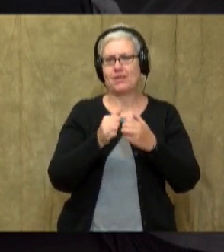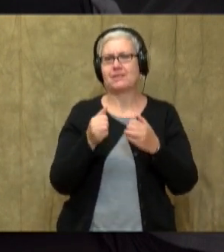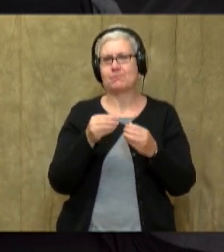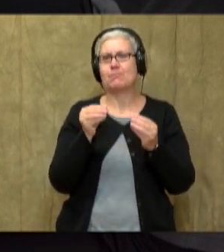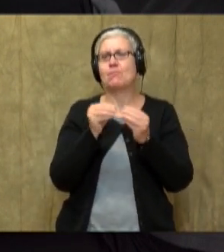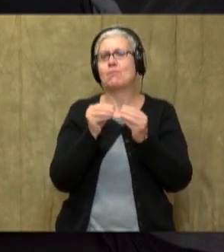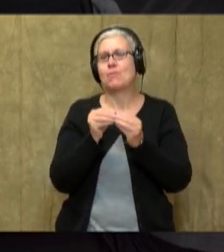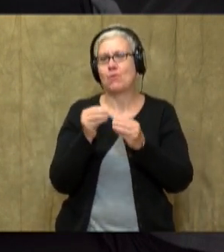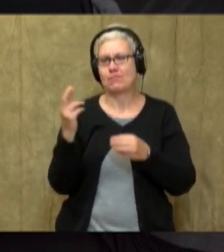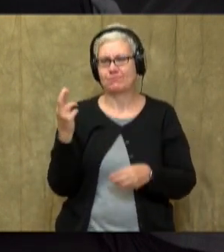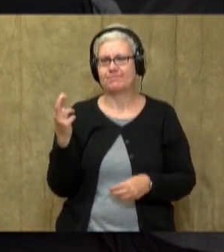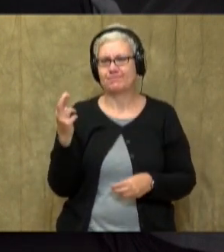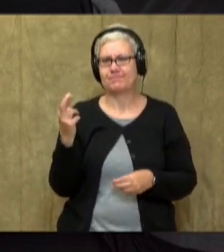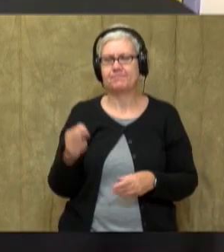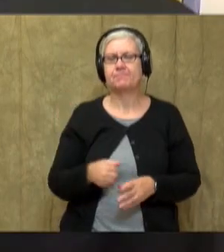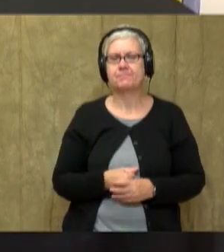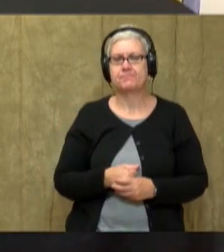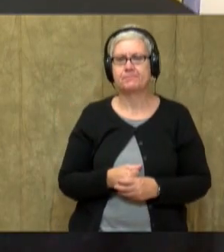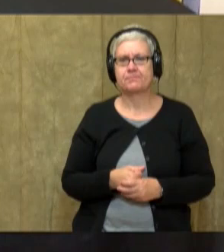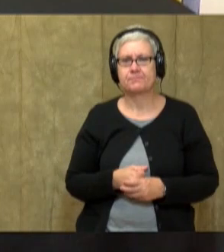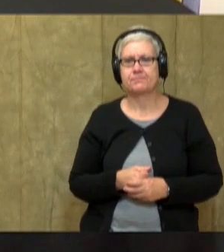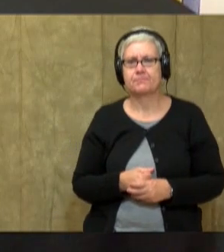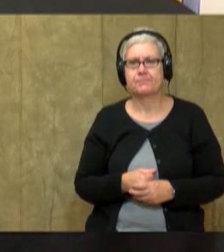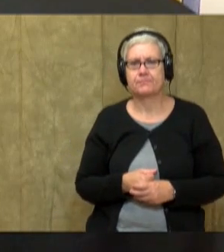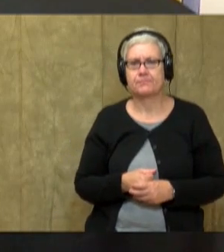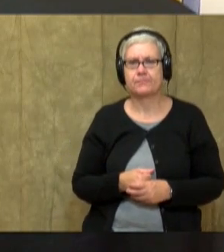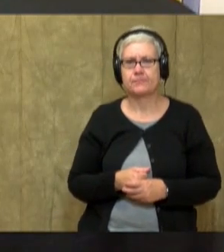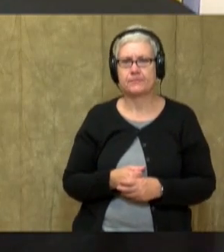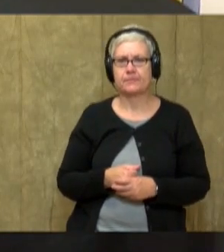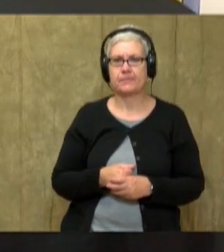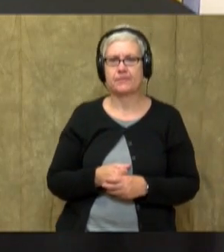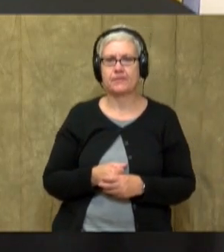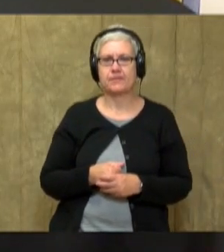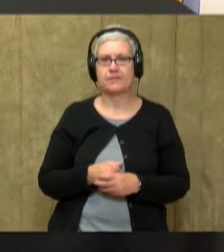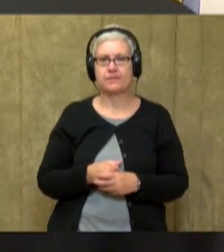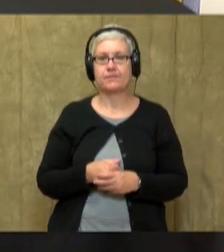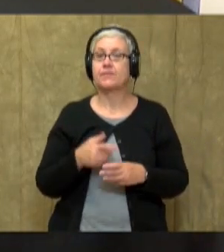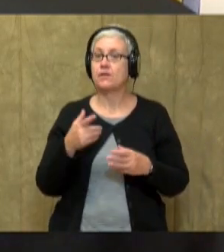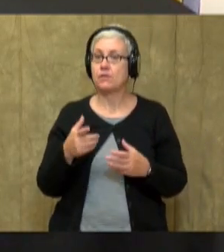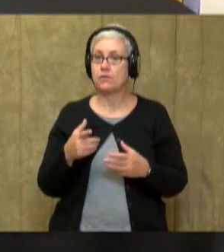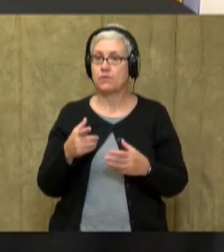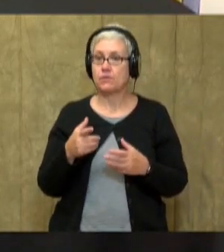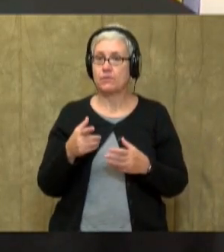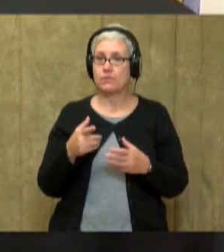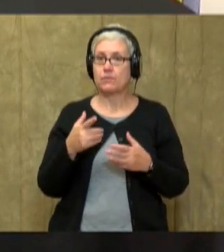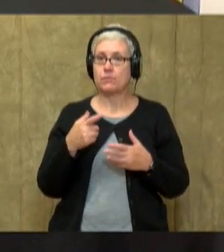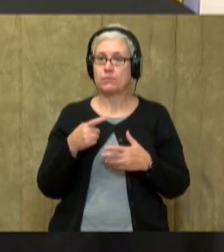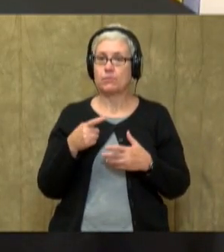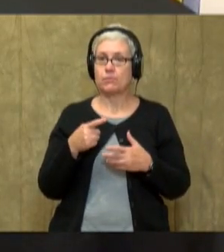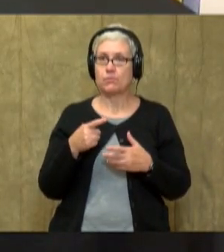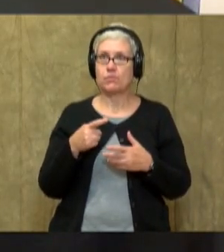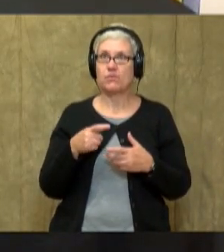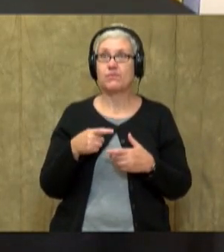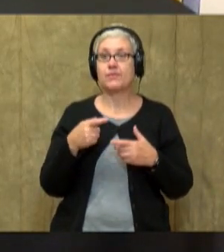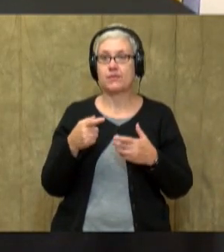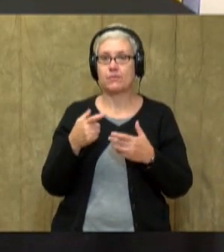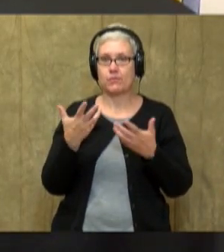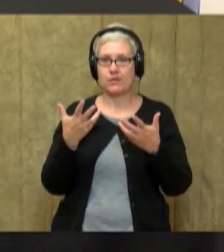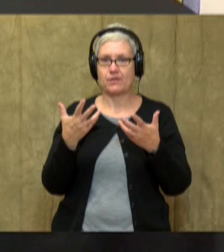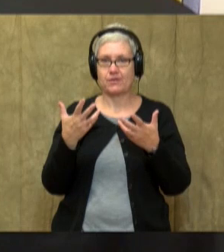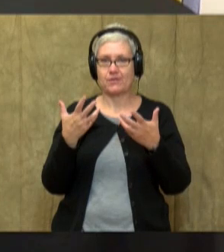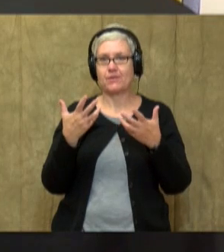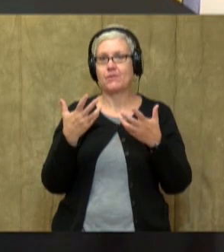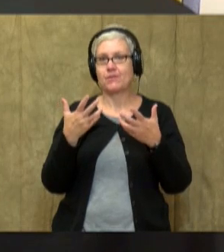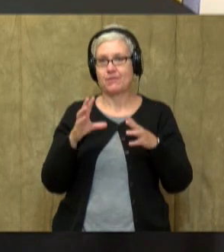friendships. So as just like we did last week, me and Ms. Carbo always give you a takeaway or something to do after you've completed